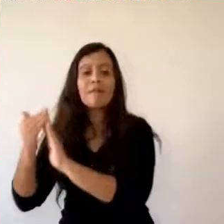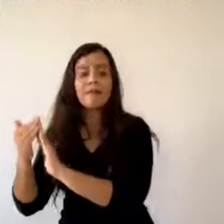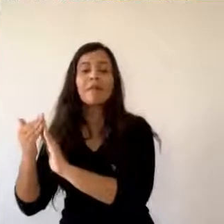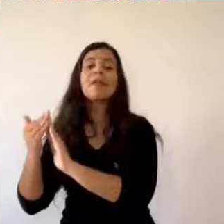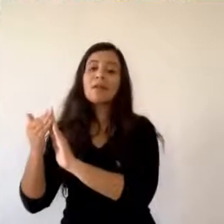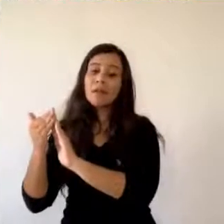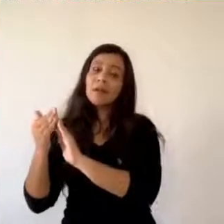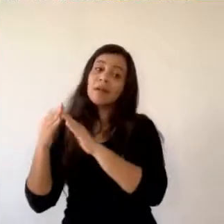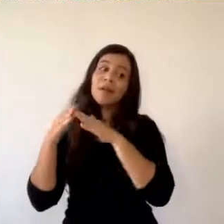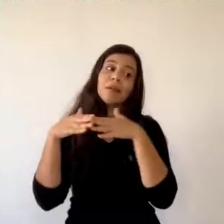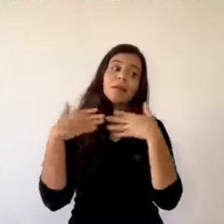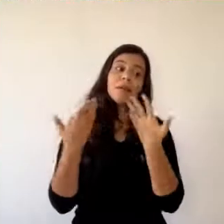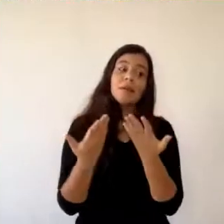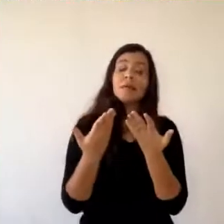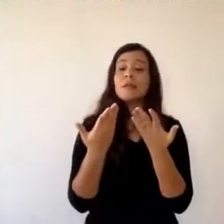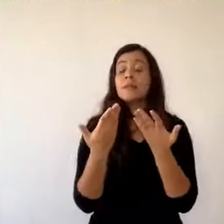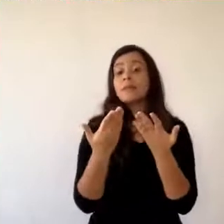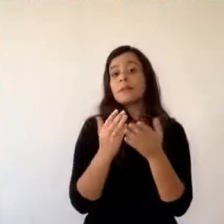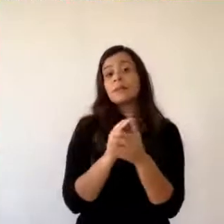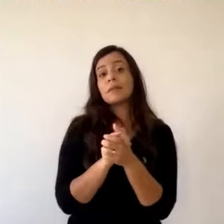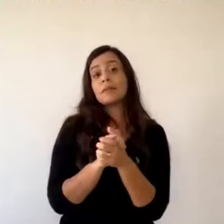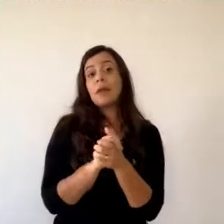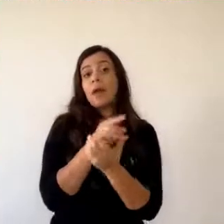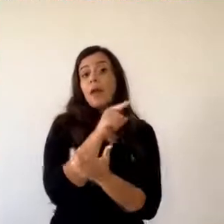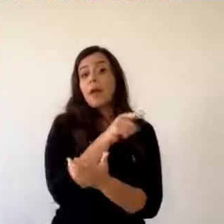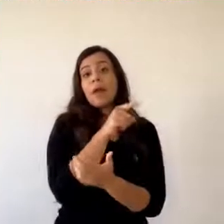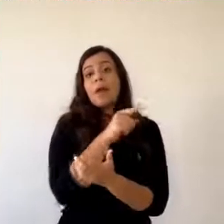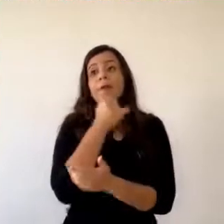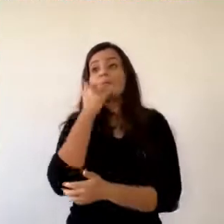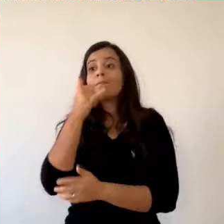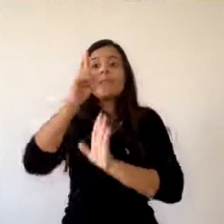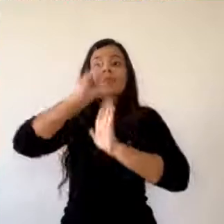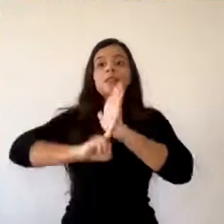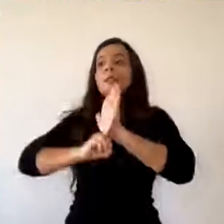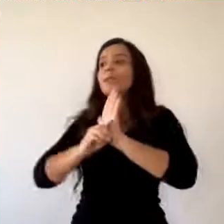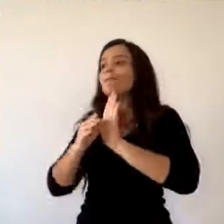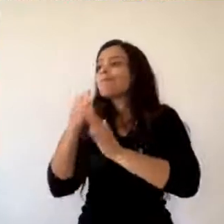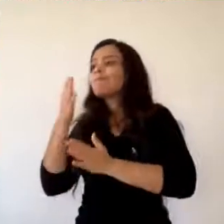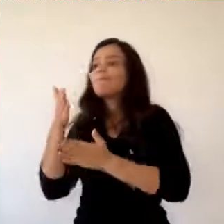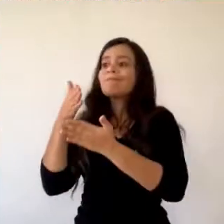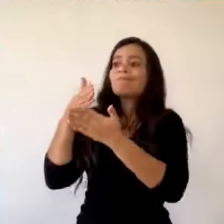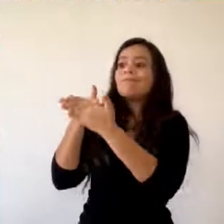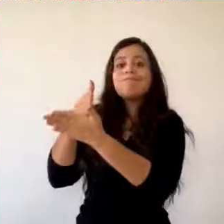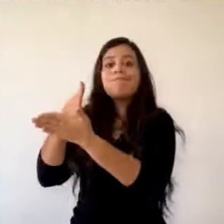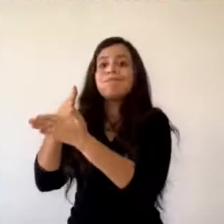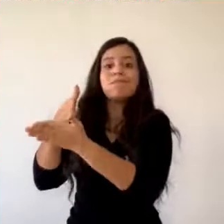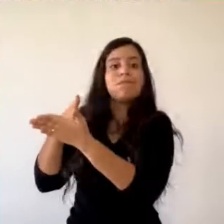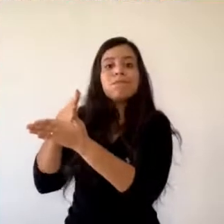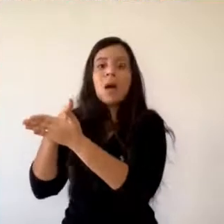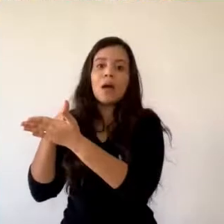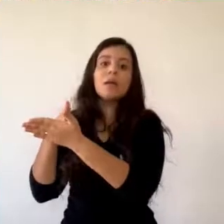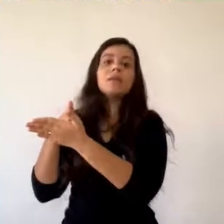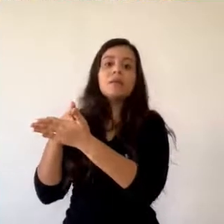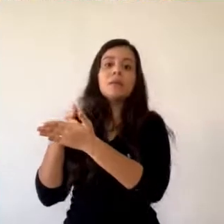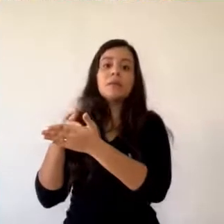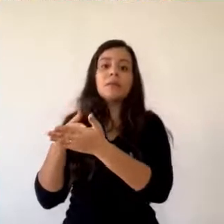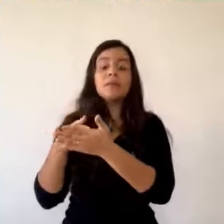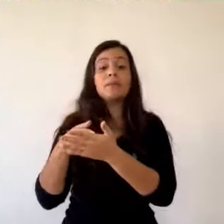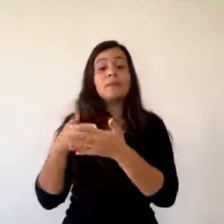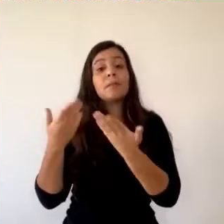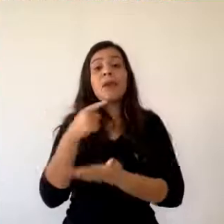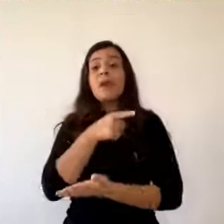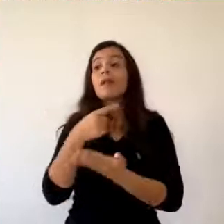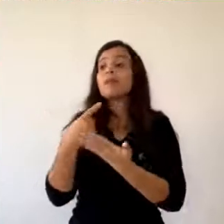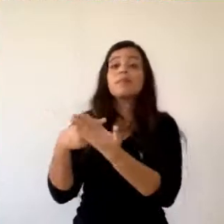woman. Beyond that, we have to talk about access to rights, considering the under